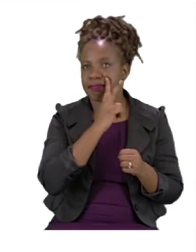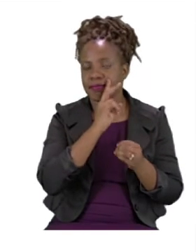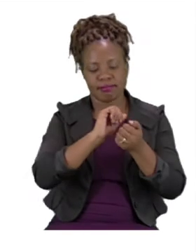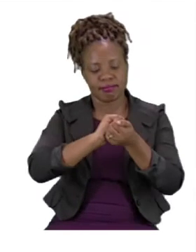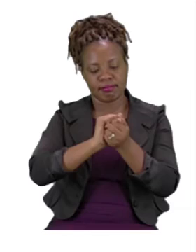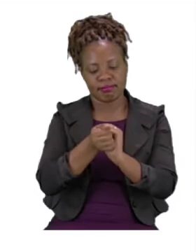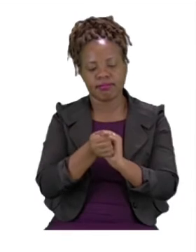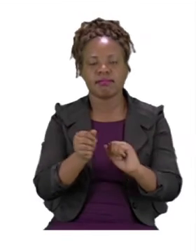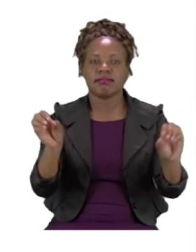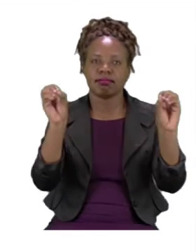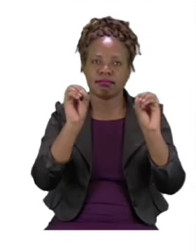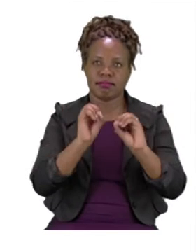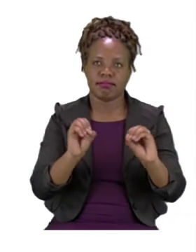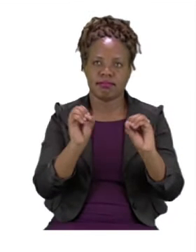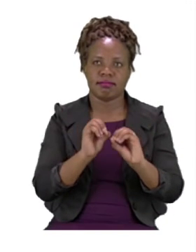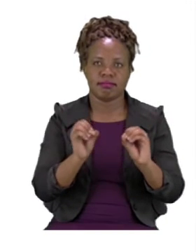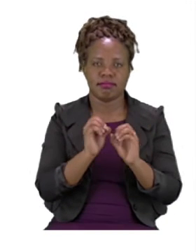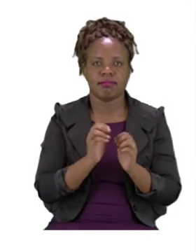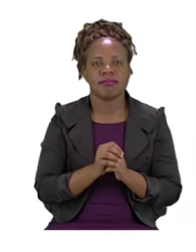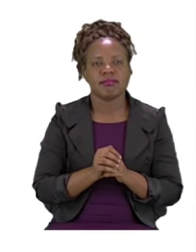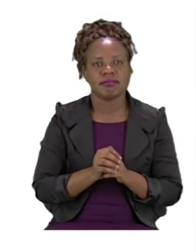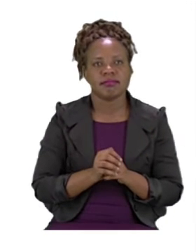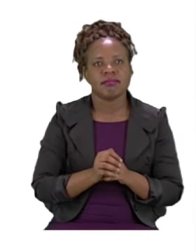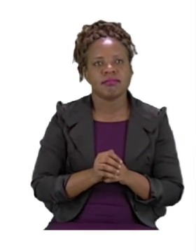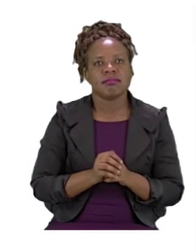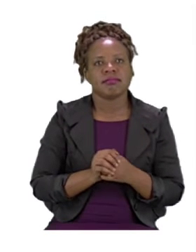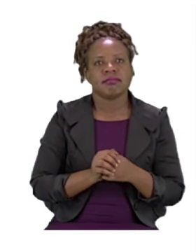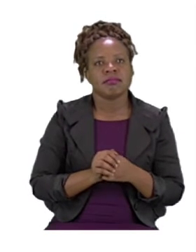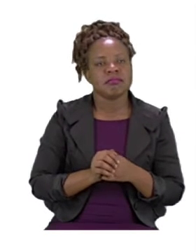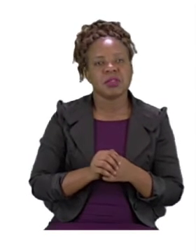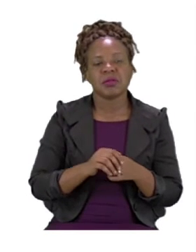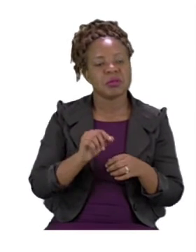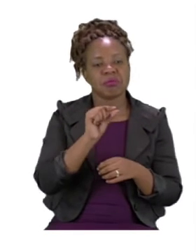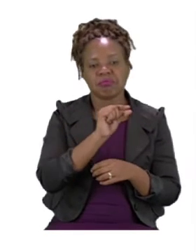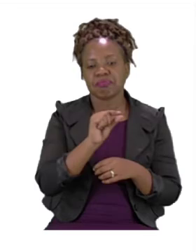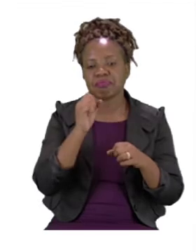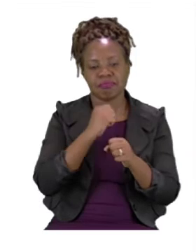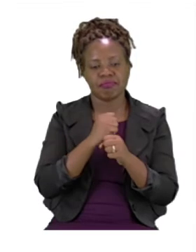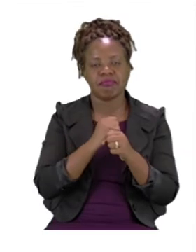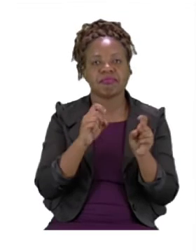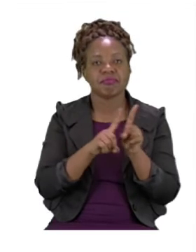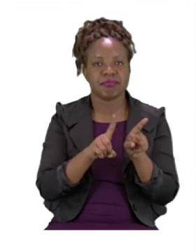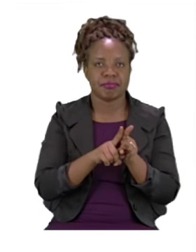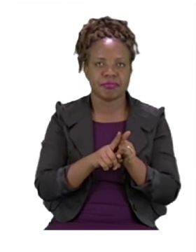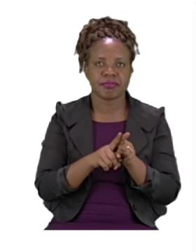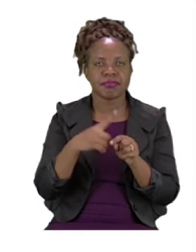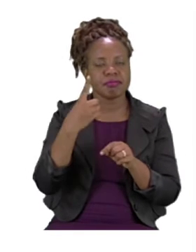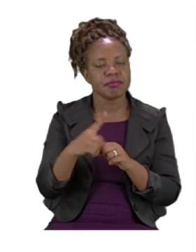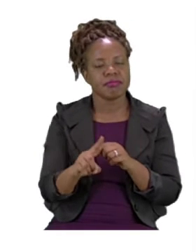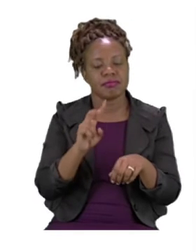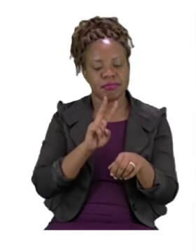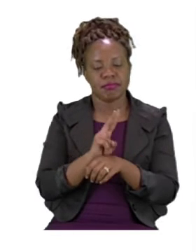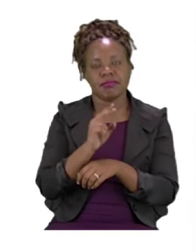not change. We use the word like the way it is. But now the second